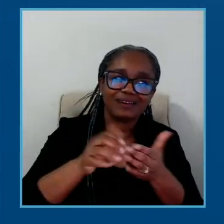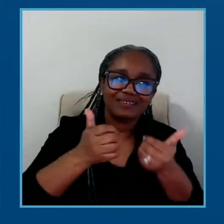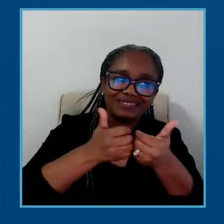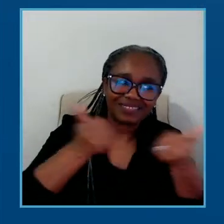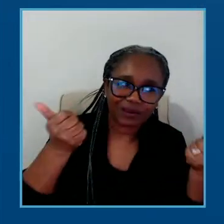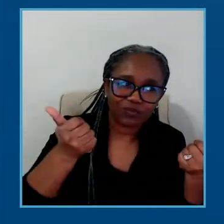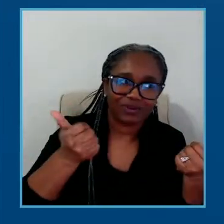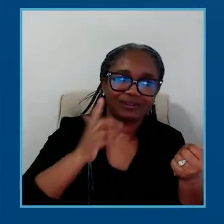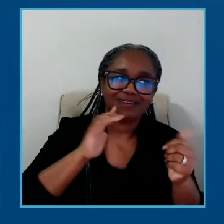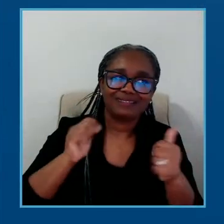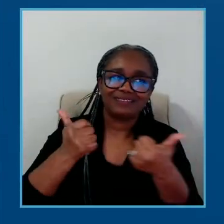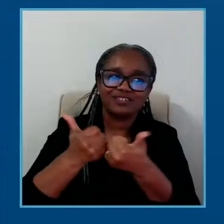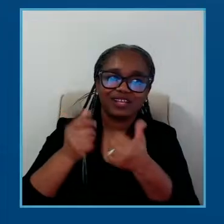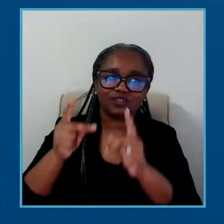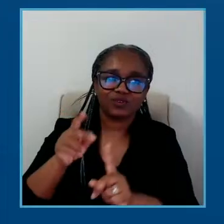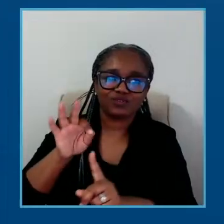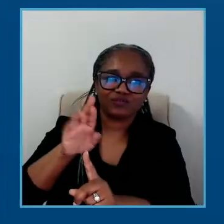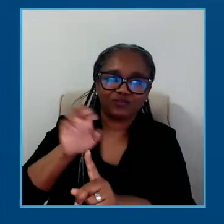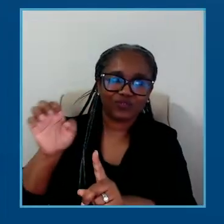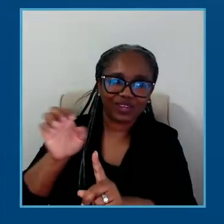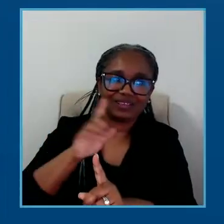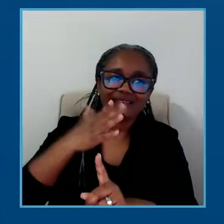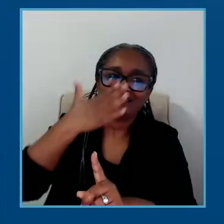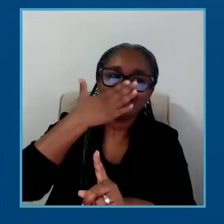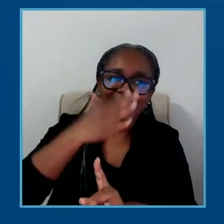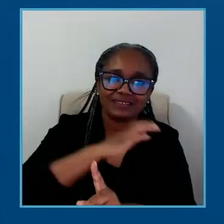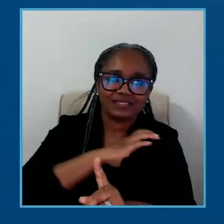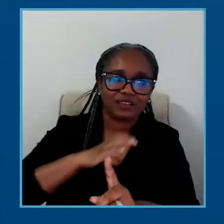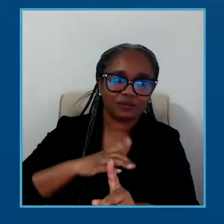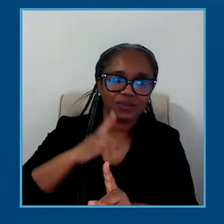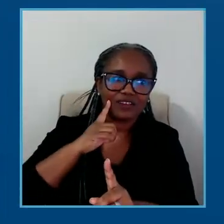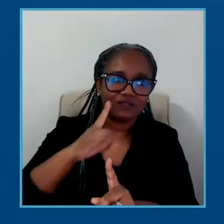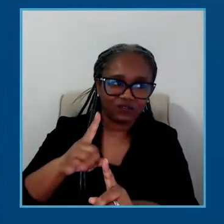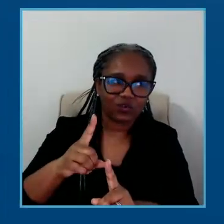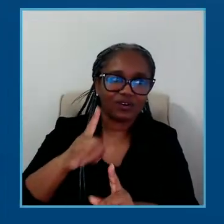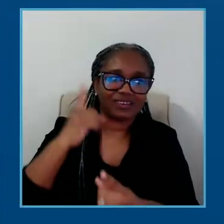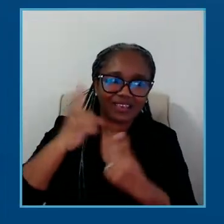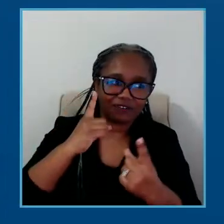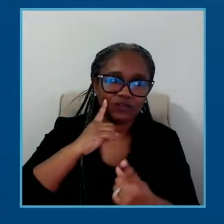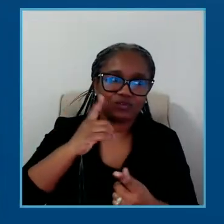balance of our time up to 5 minutes for rebuttal. Thank you.